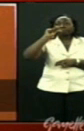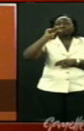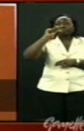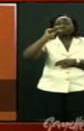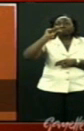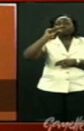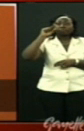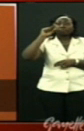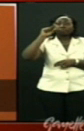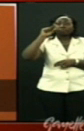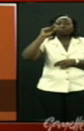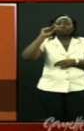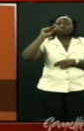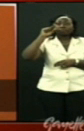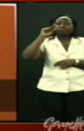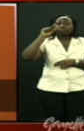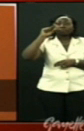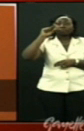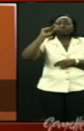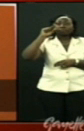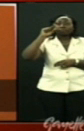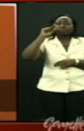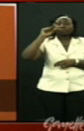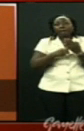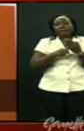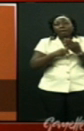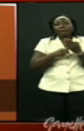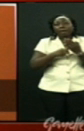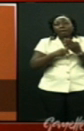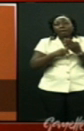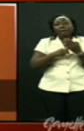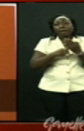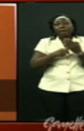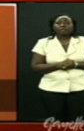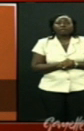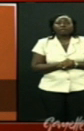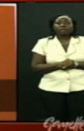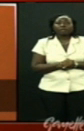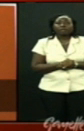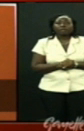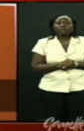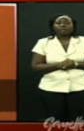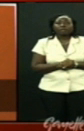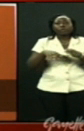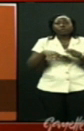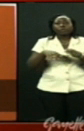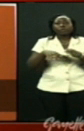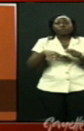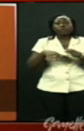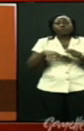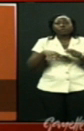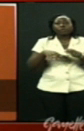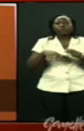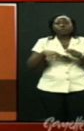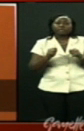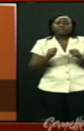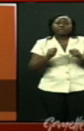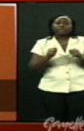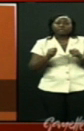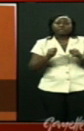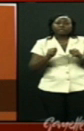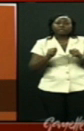20s and 30s. And Outlish This really is how we about work. This is how we learn. positive This images is of the what young we Trinidad and drink. Tobago. And this